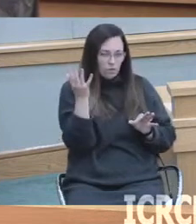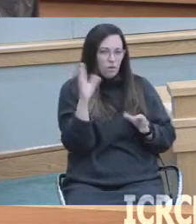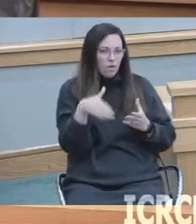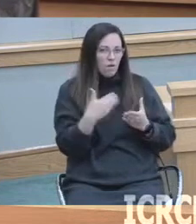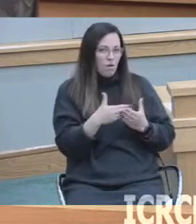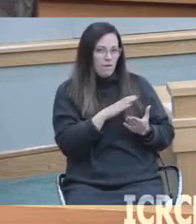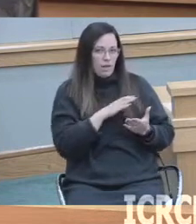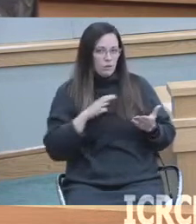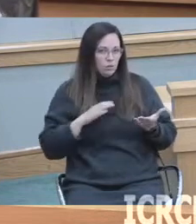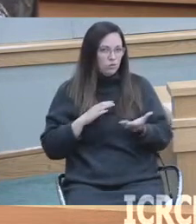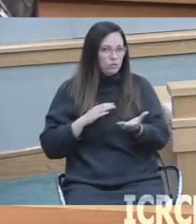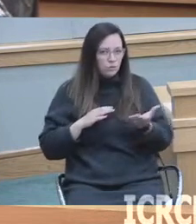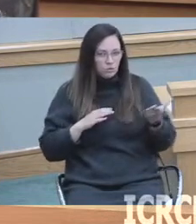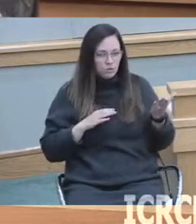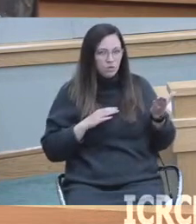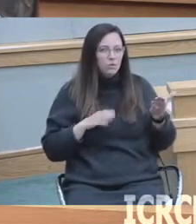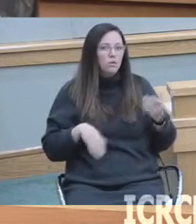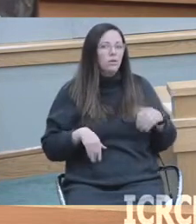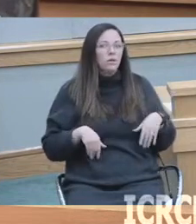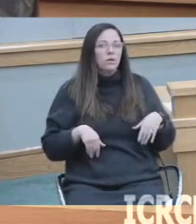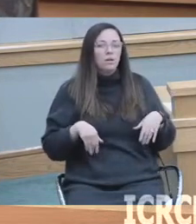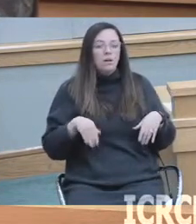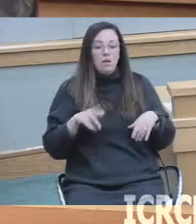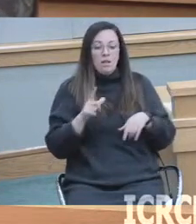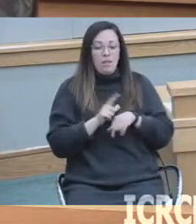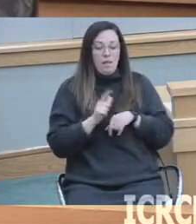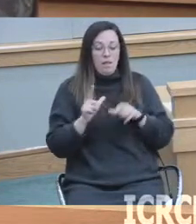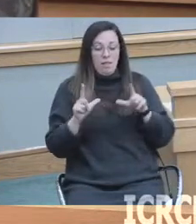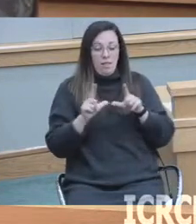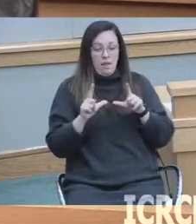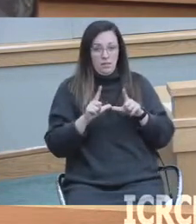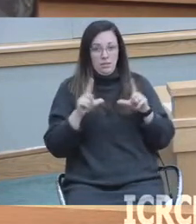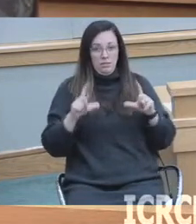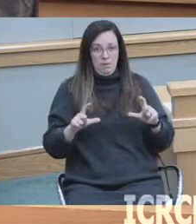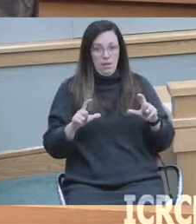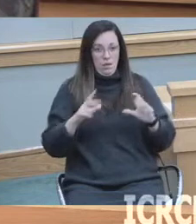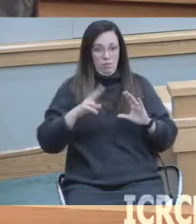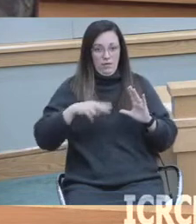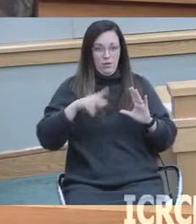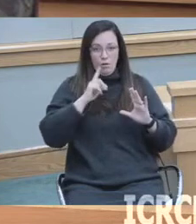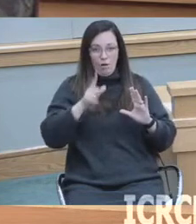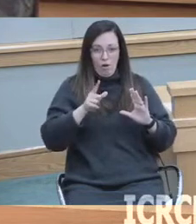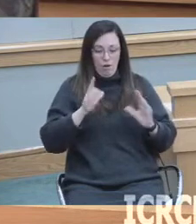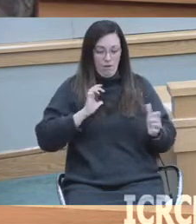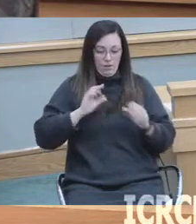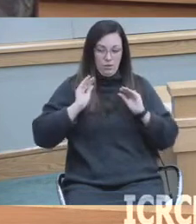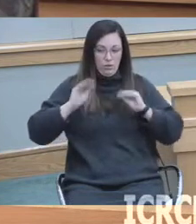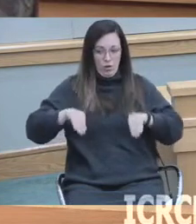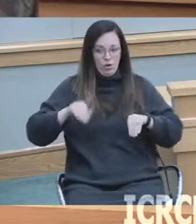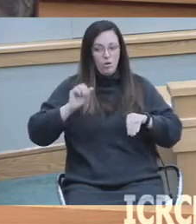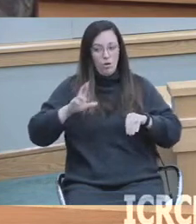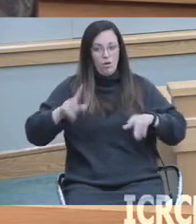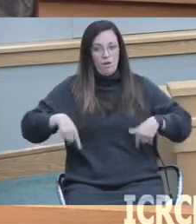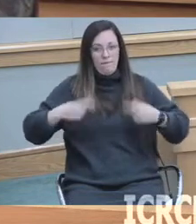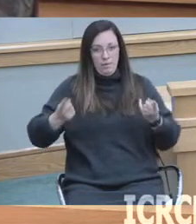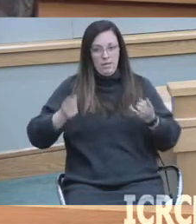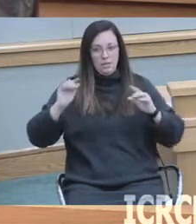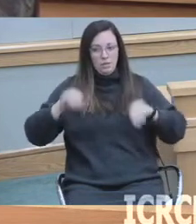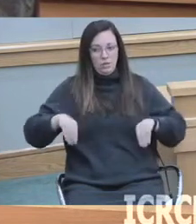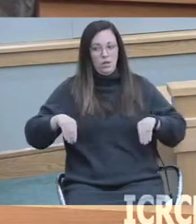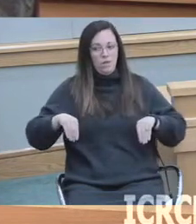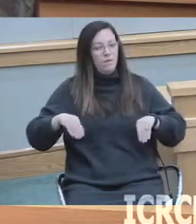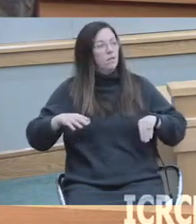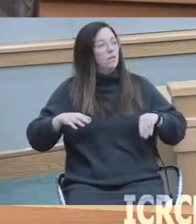council that flock license plate readers are being installed or have been installed. They were being installed within a week. It's